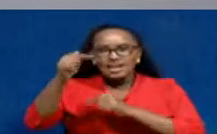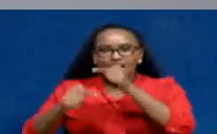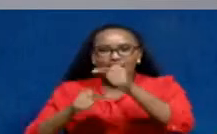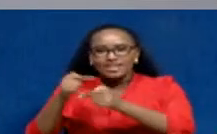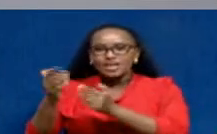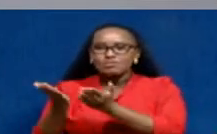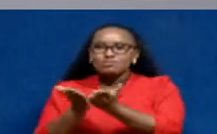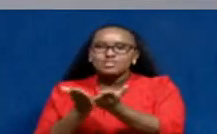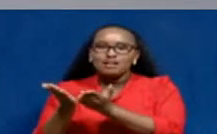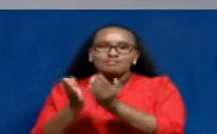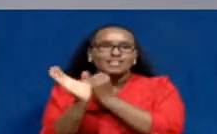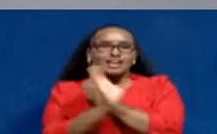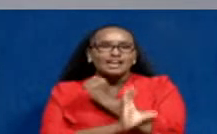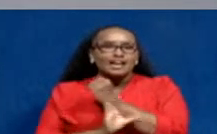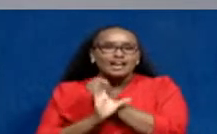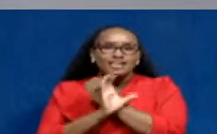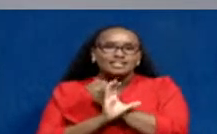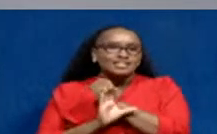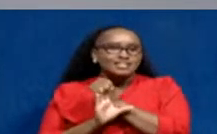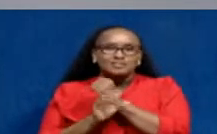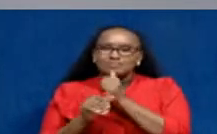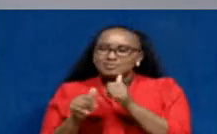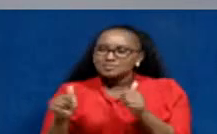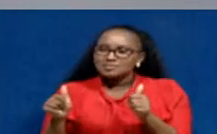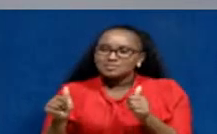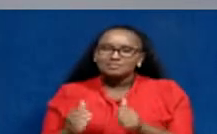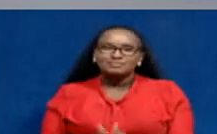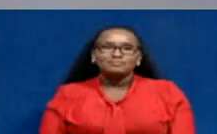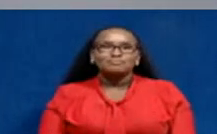serve the country in a lesser capacity.